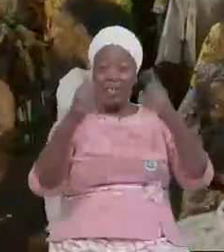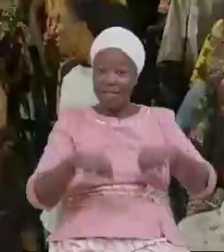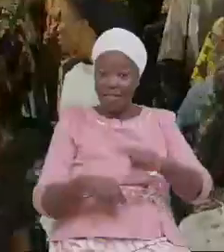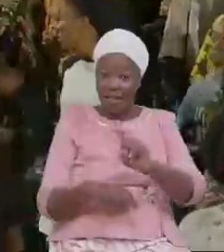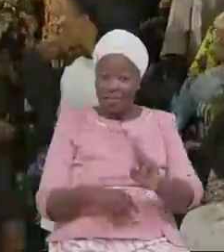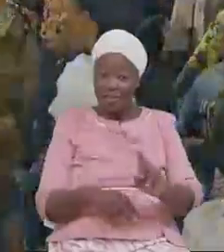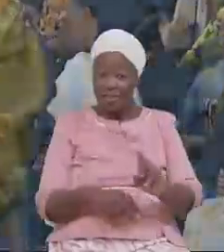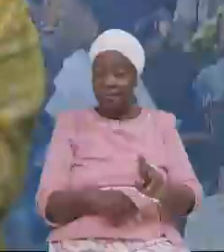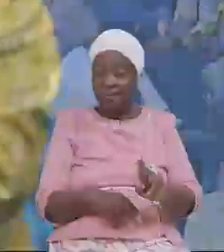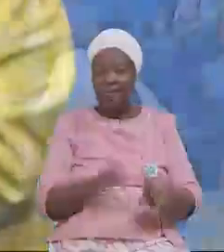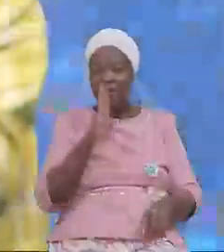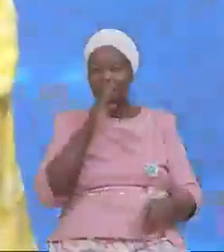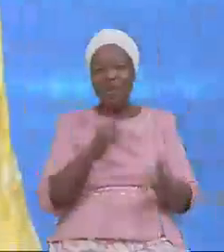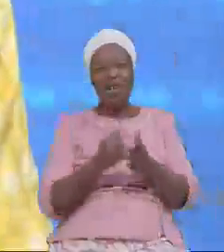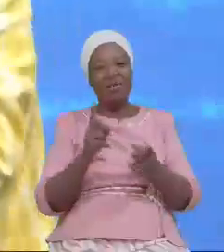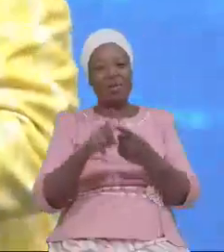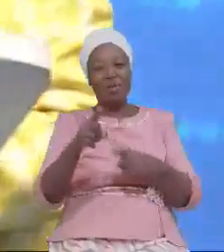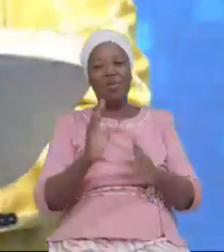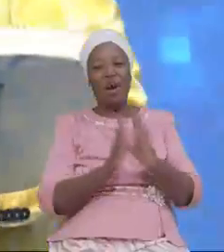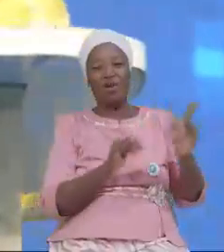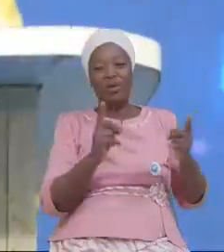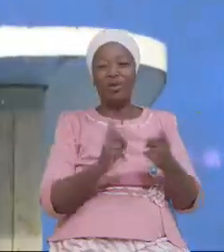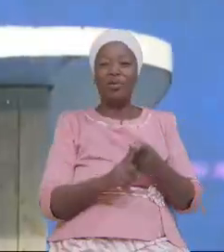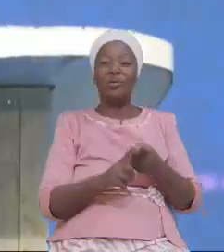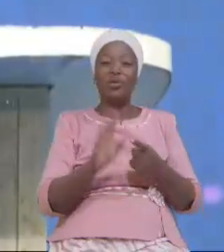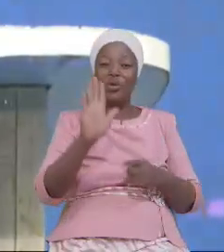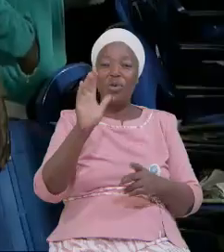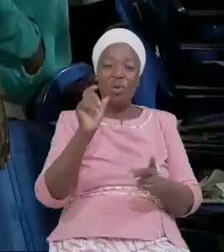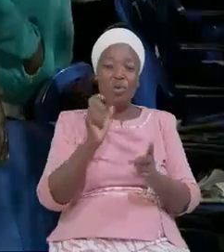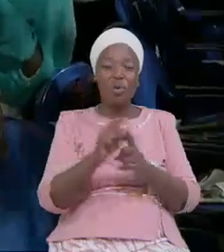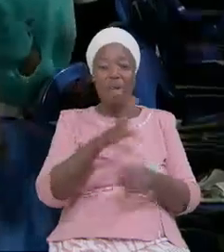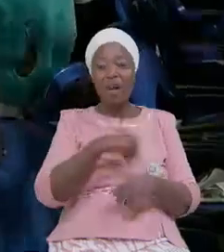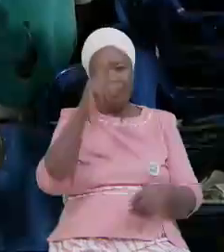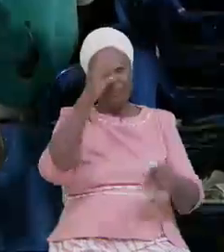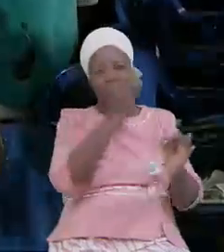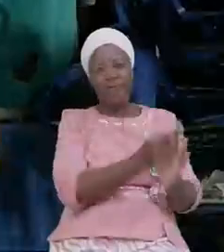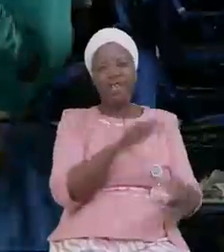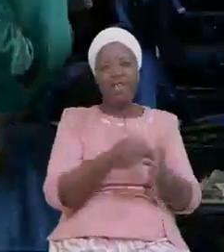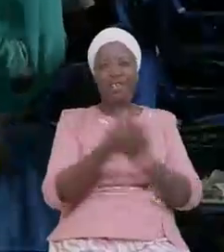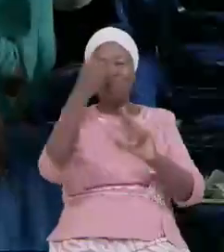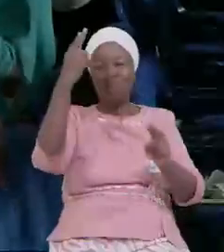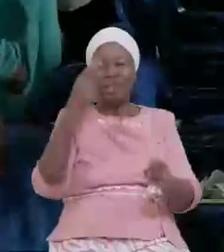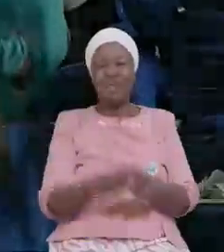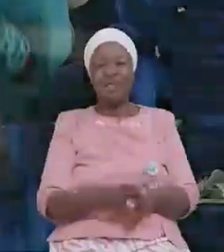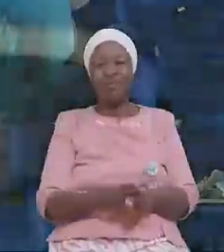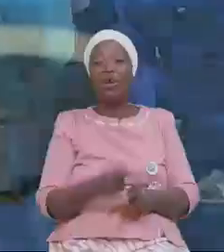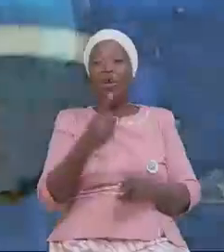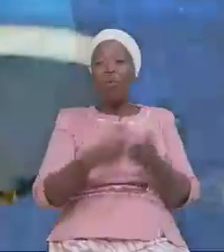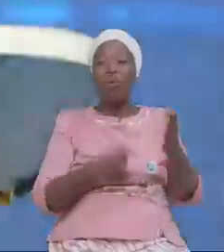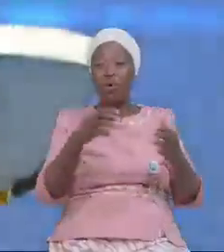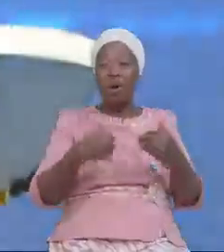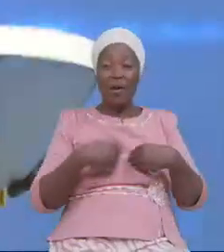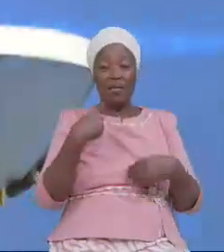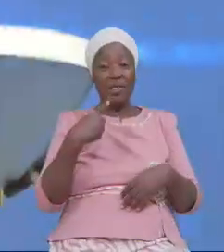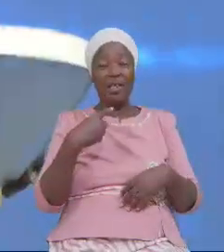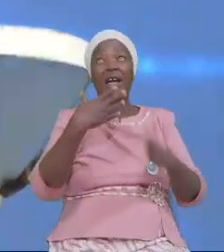Be it unto you according to your faith. What you have said,